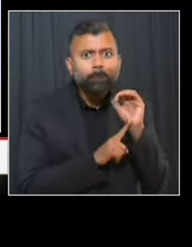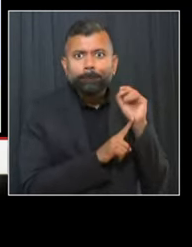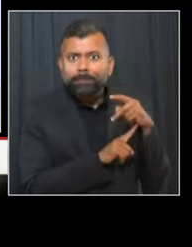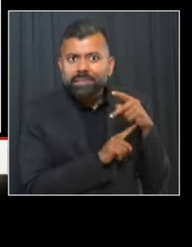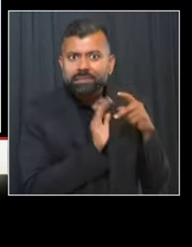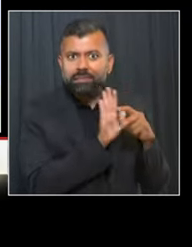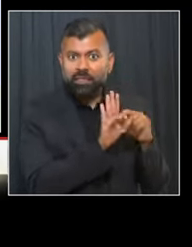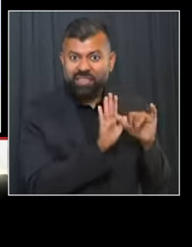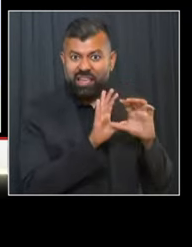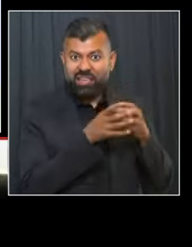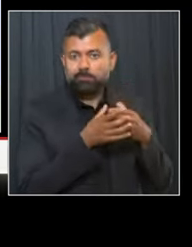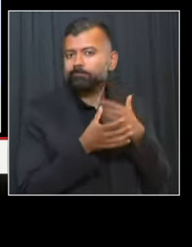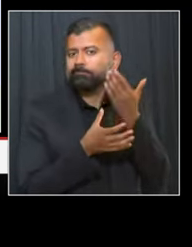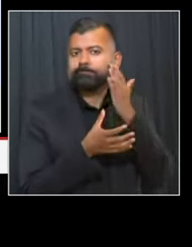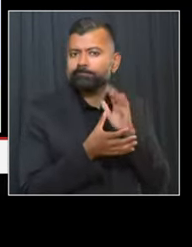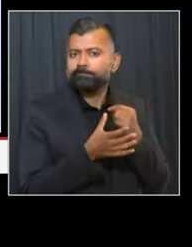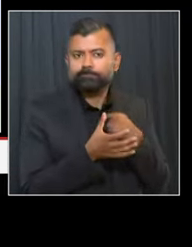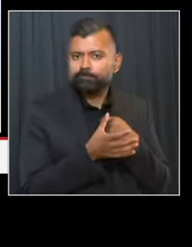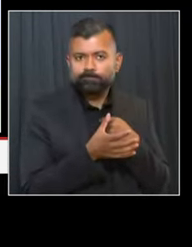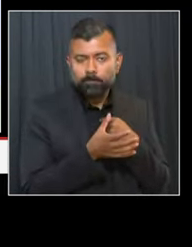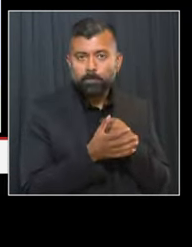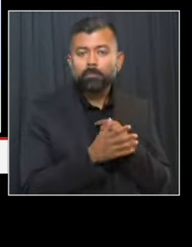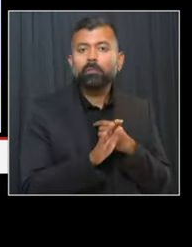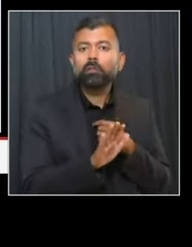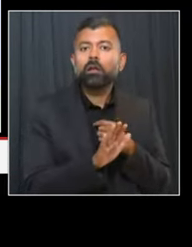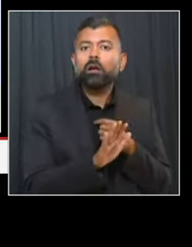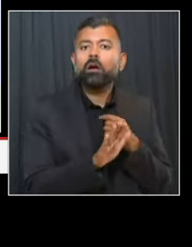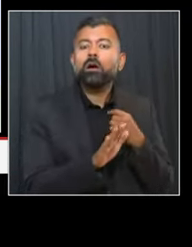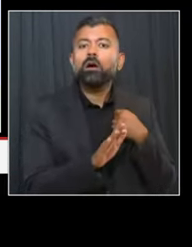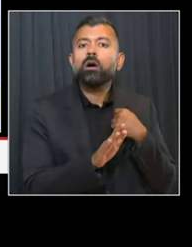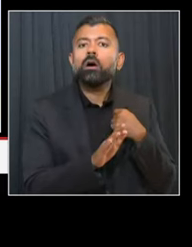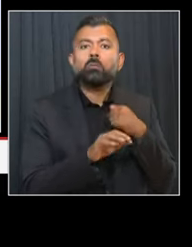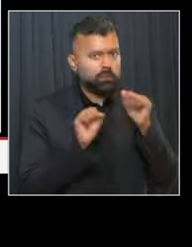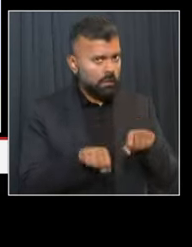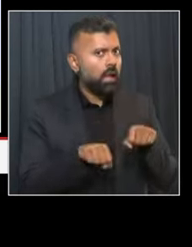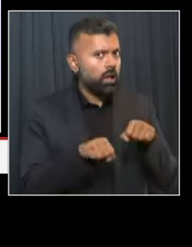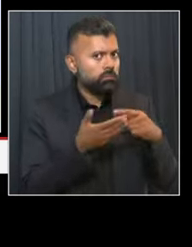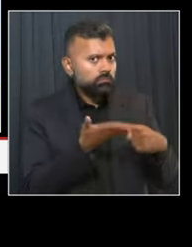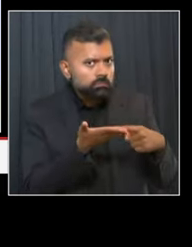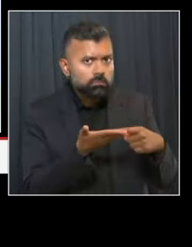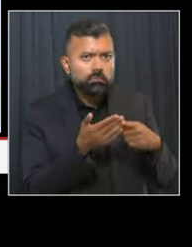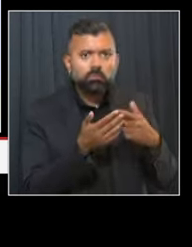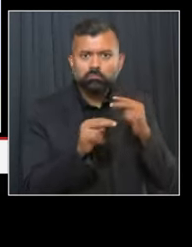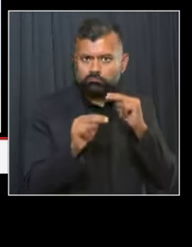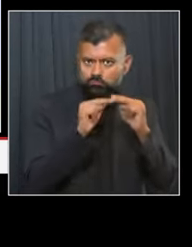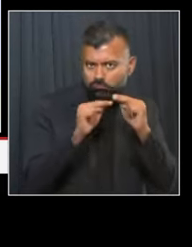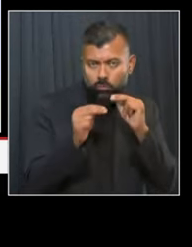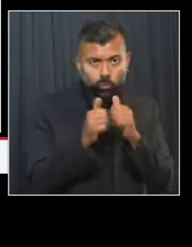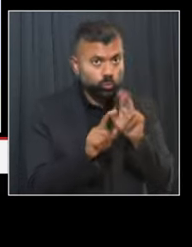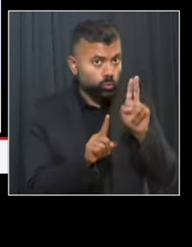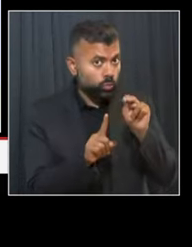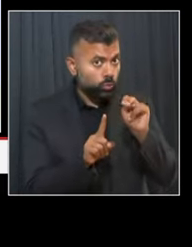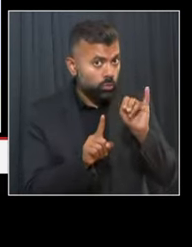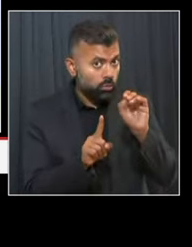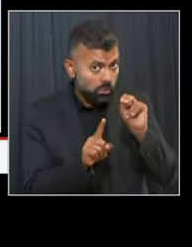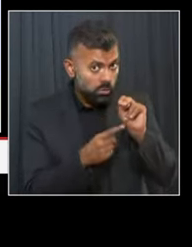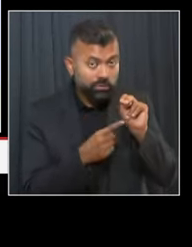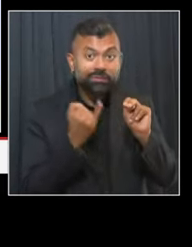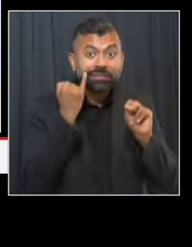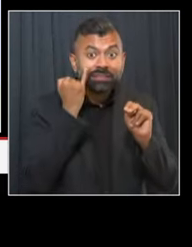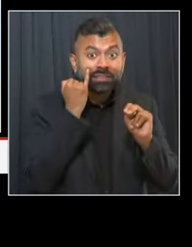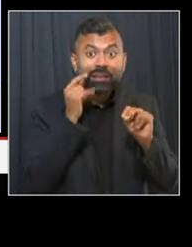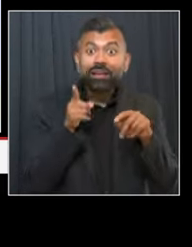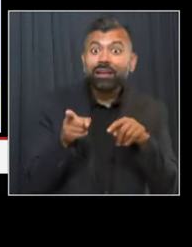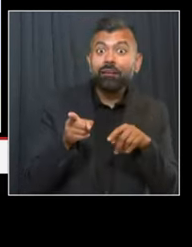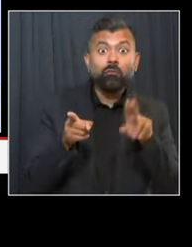if we had gone to arbitration, which is that for unions that do not have a contract for 24 or 25, so the past fiscal years,